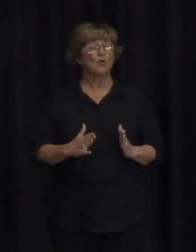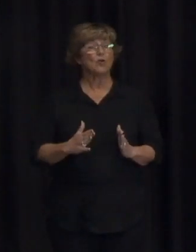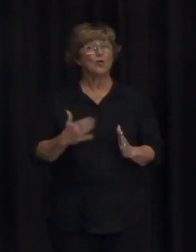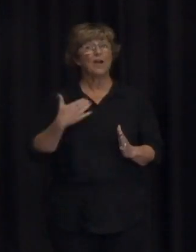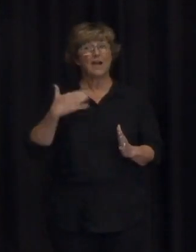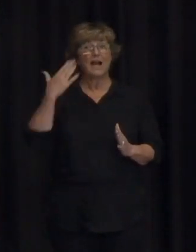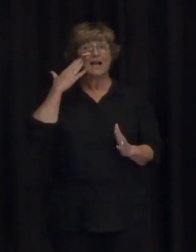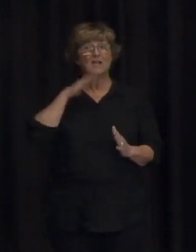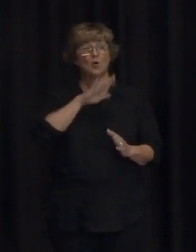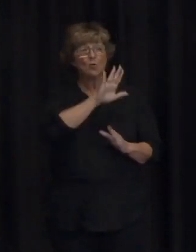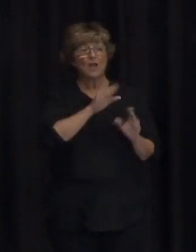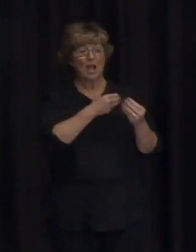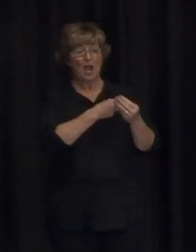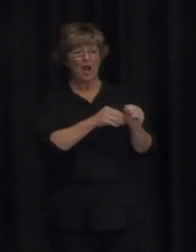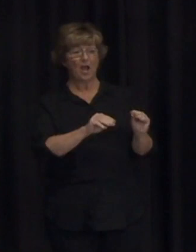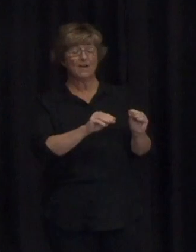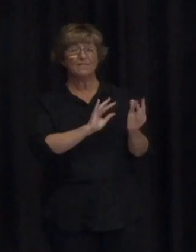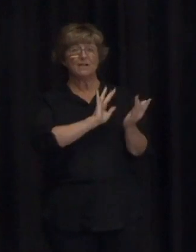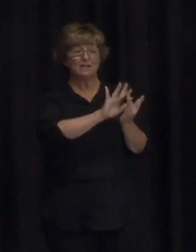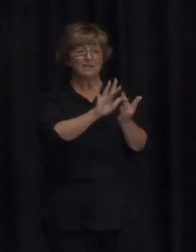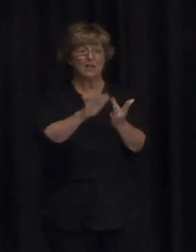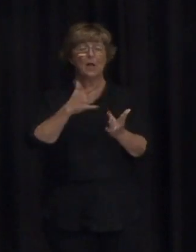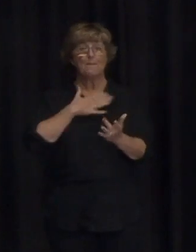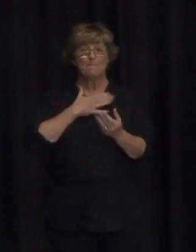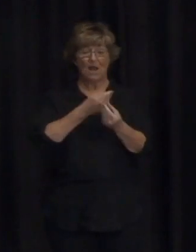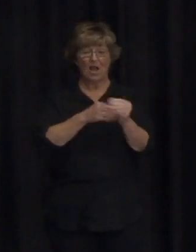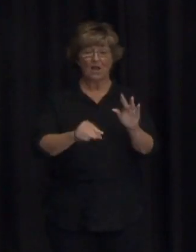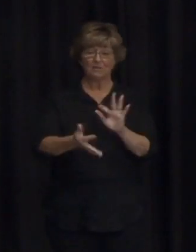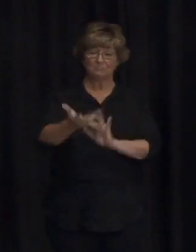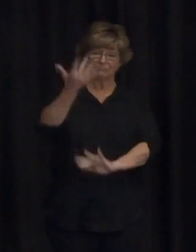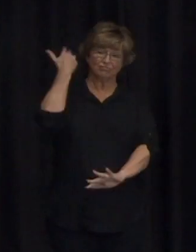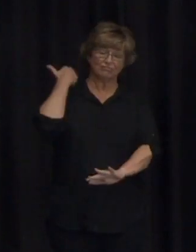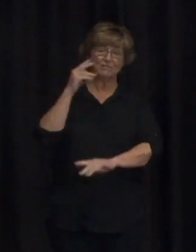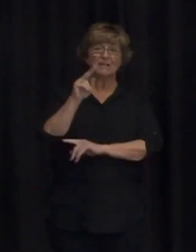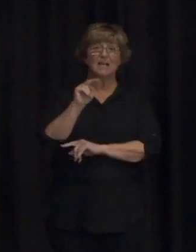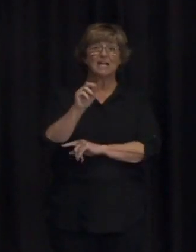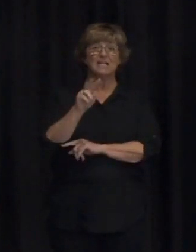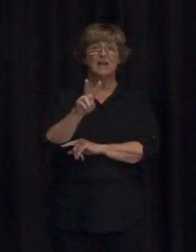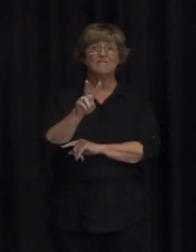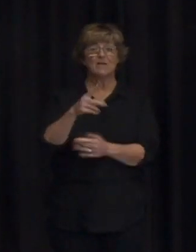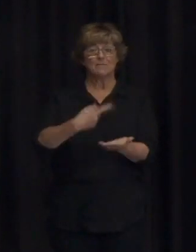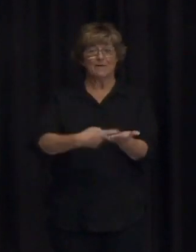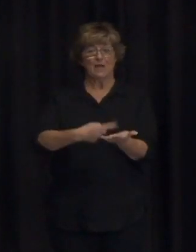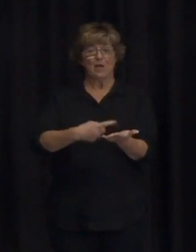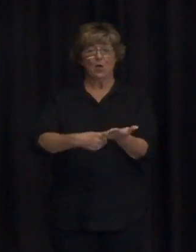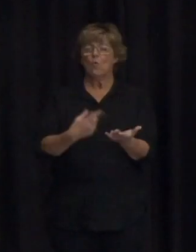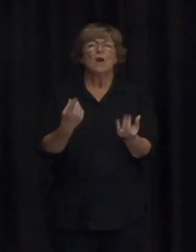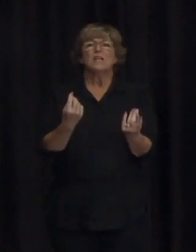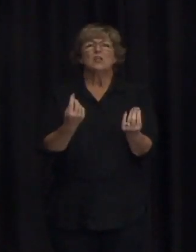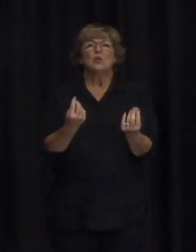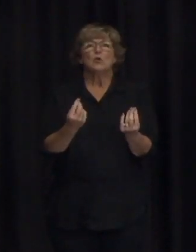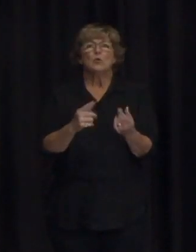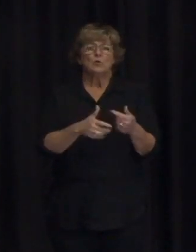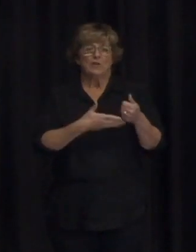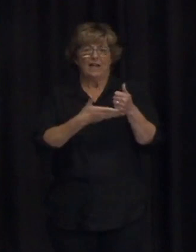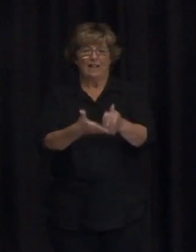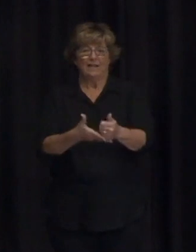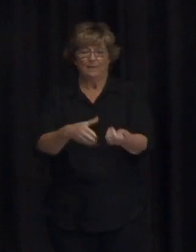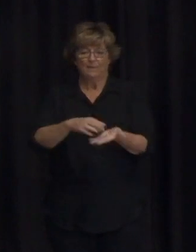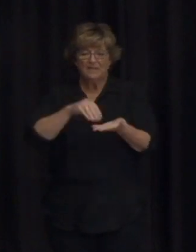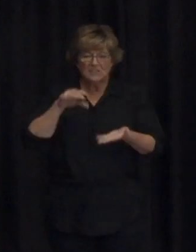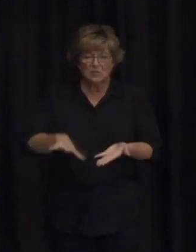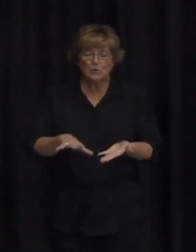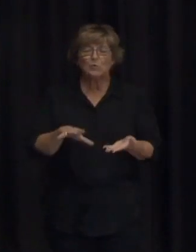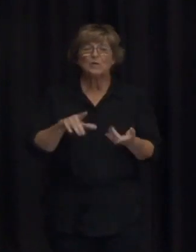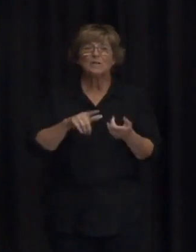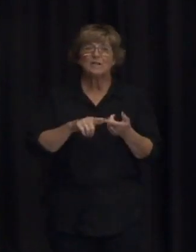that his office had reached out to my office way back in even November and talked about what could we do to try to help our students to